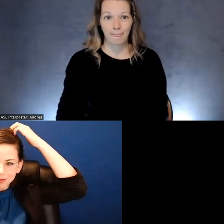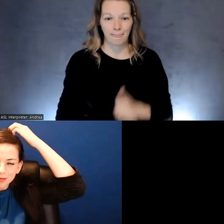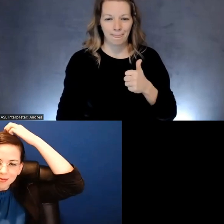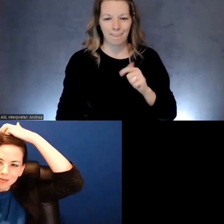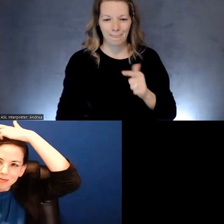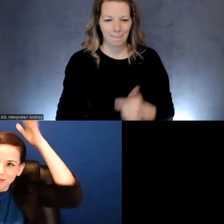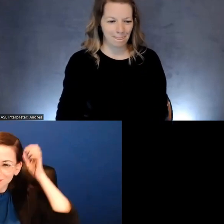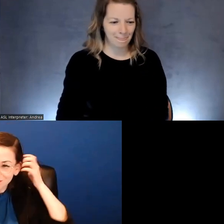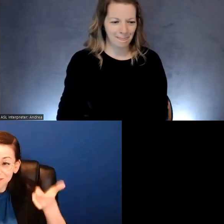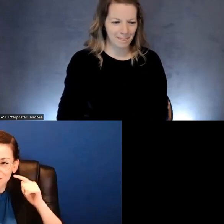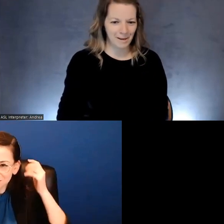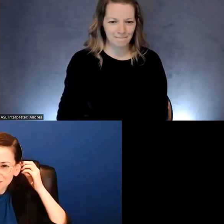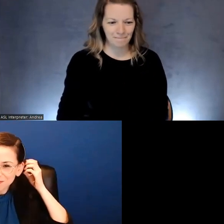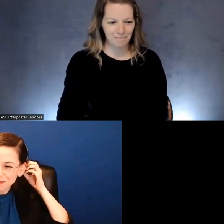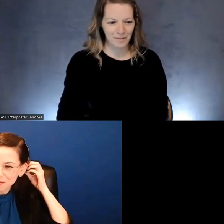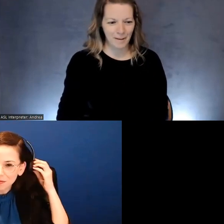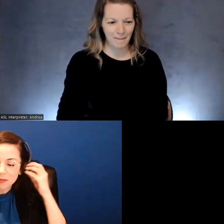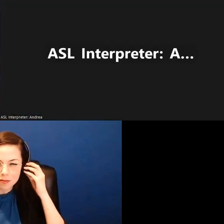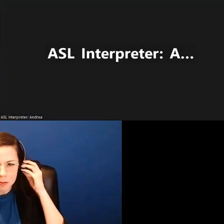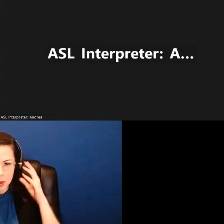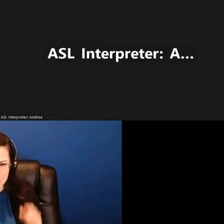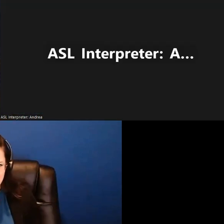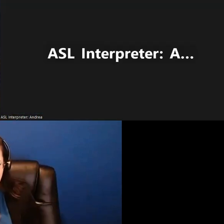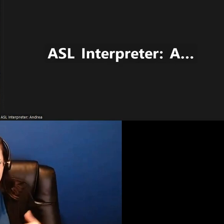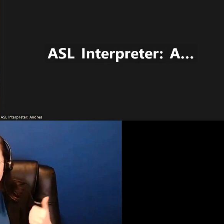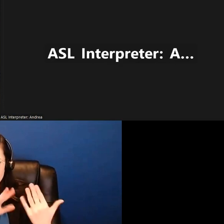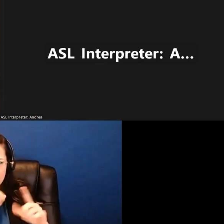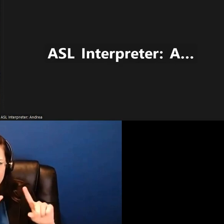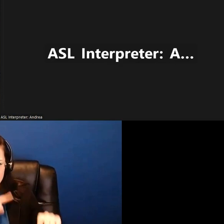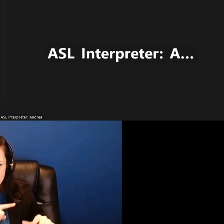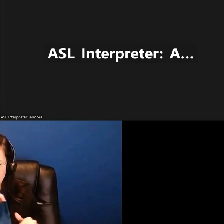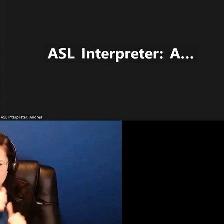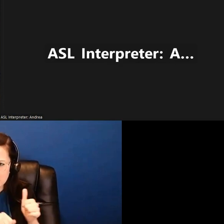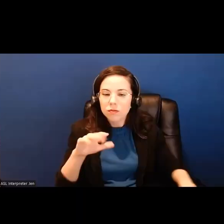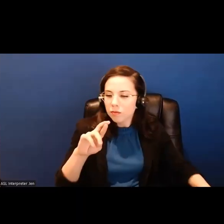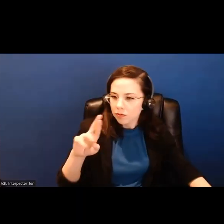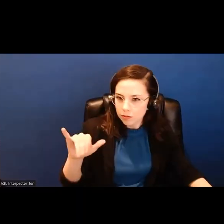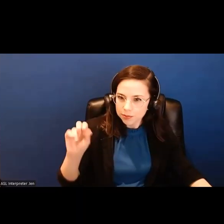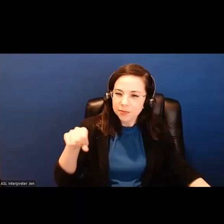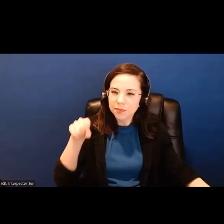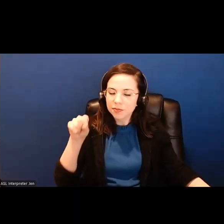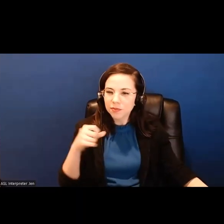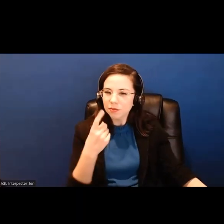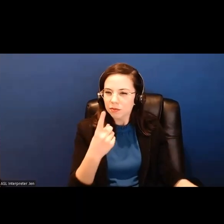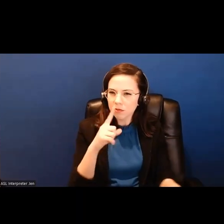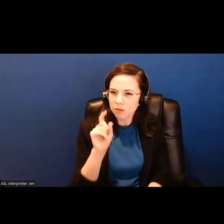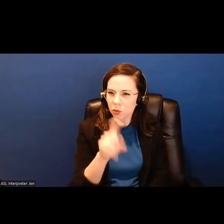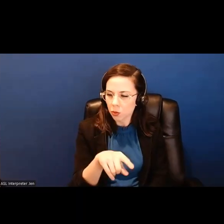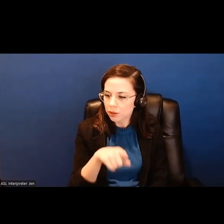Brittany, is this working, just addressing them one by one? Yeah, I think so. There was one question here that was responded, I think, when you